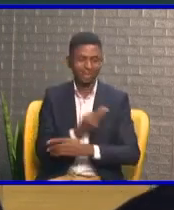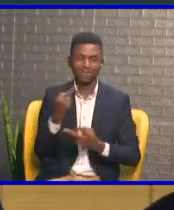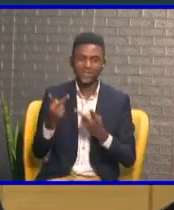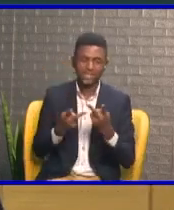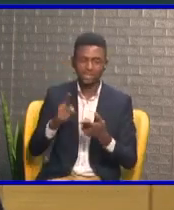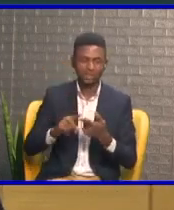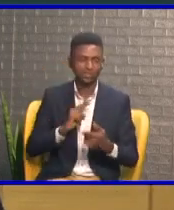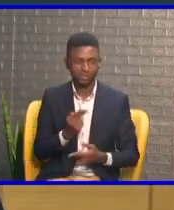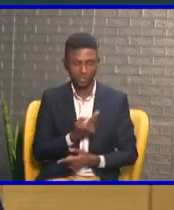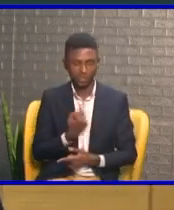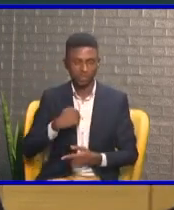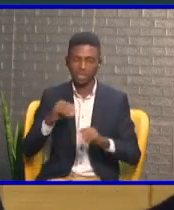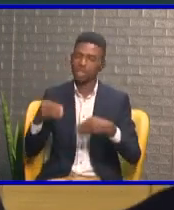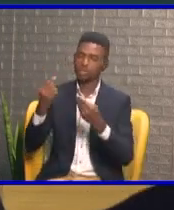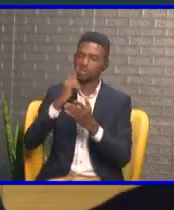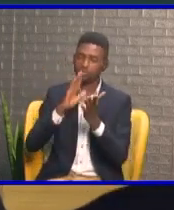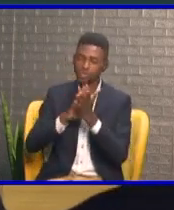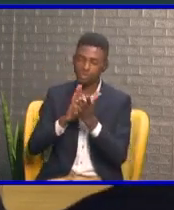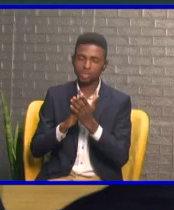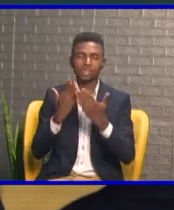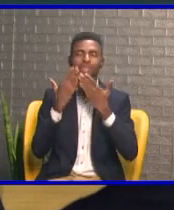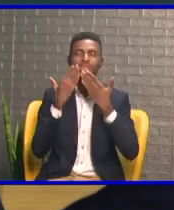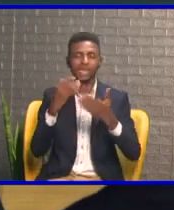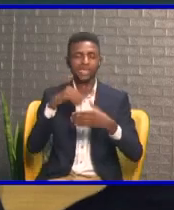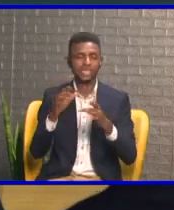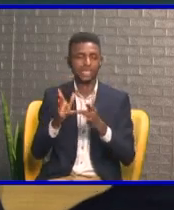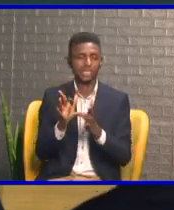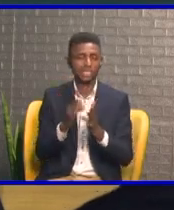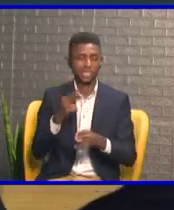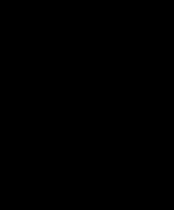We give you praise and thanks. In Jesus' mighty name, amen.